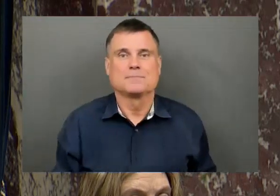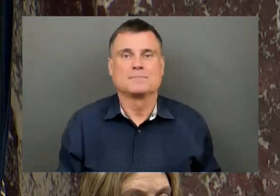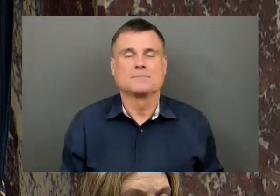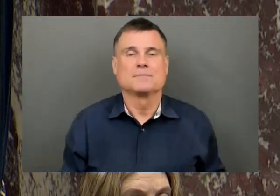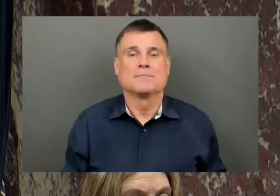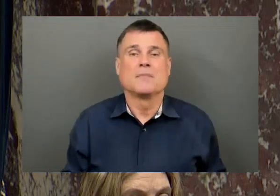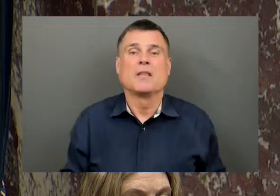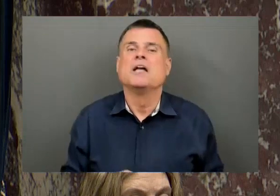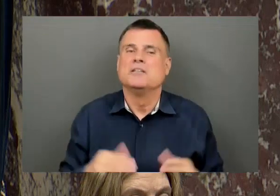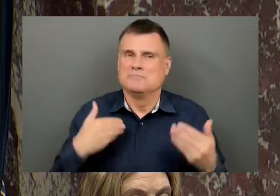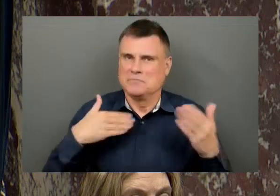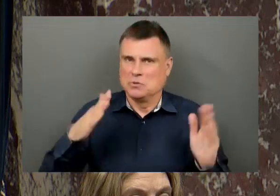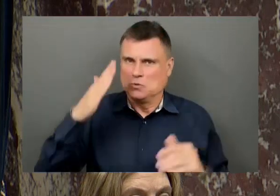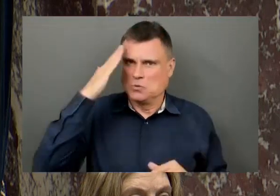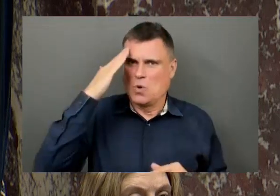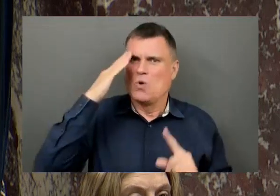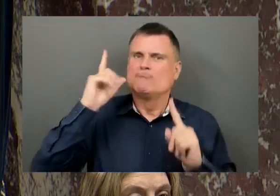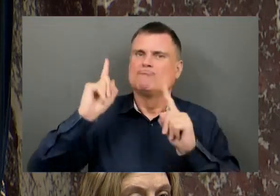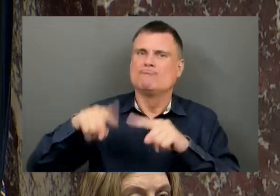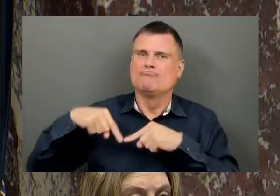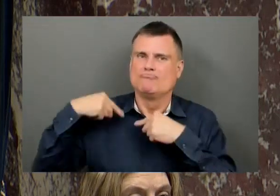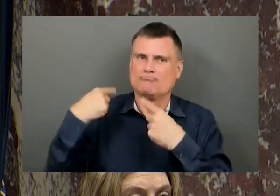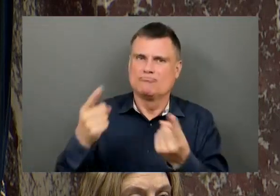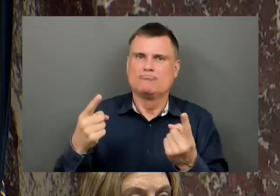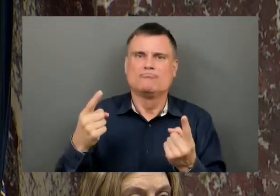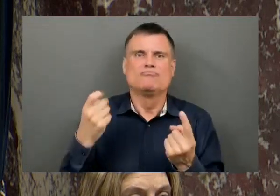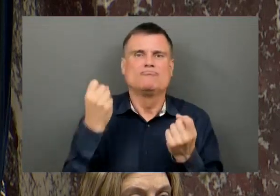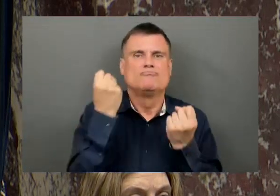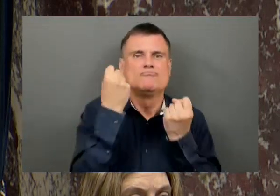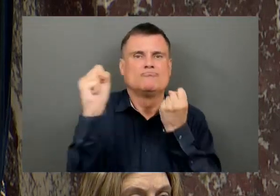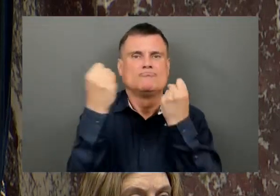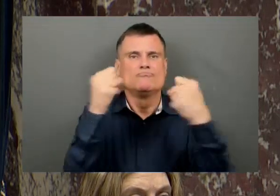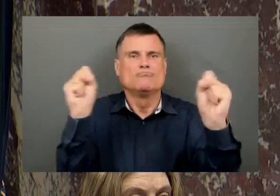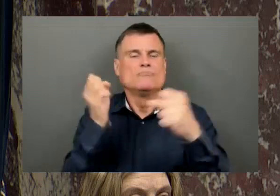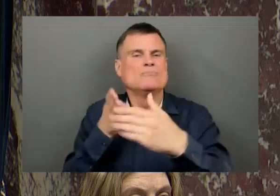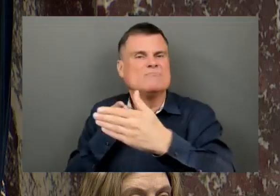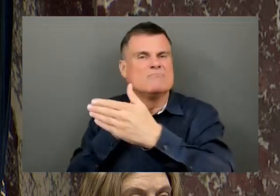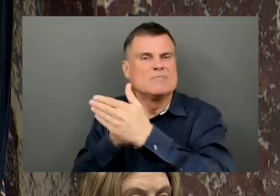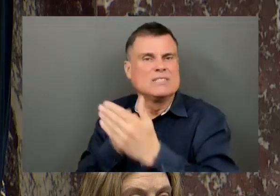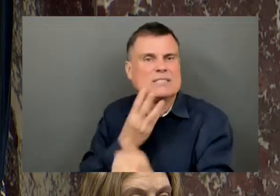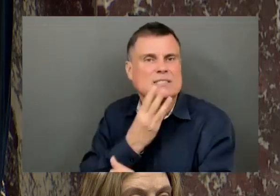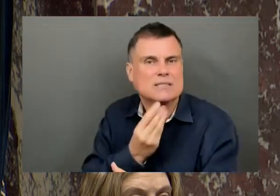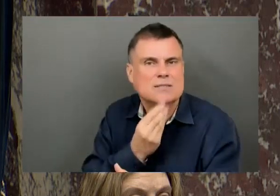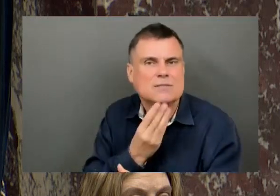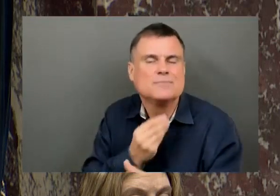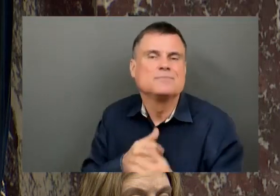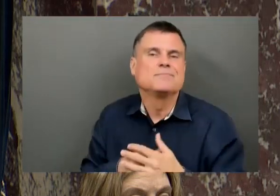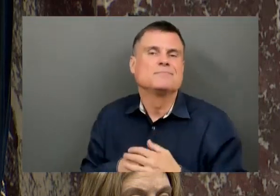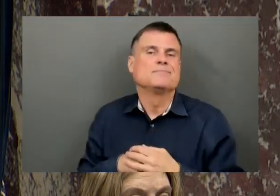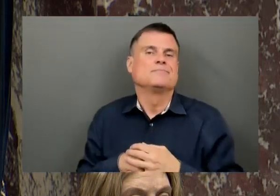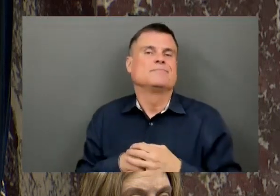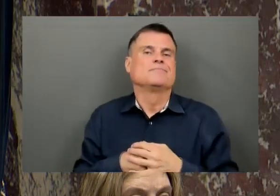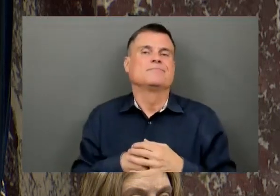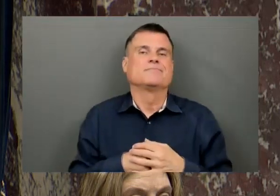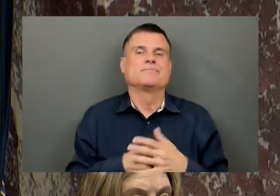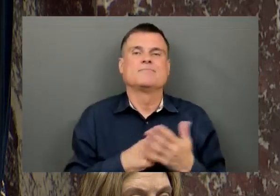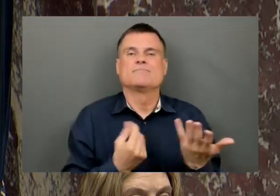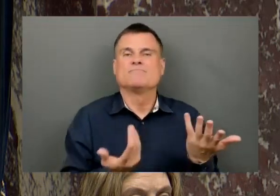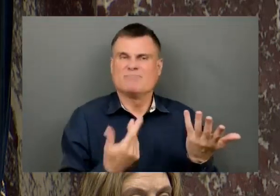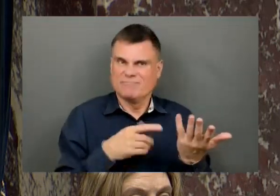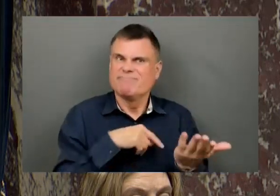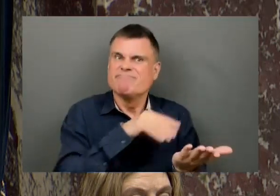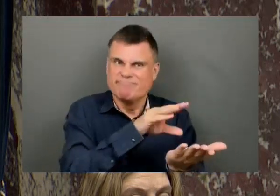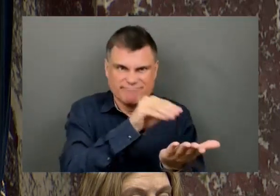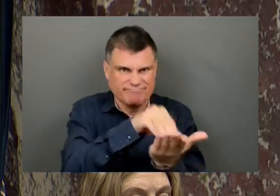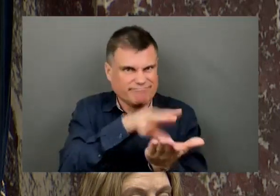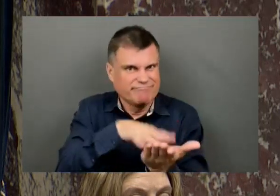demonstrations. Advance copies have been given to the Victoria Police Chief and to the NDP Attorney General. Thielman's memo documented the